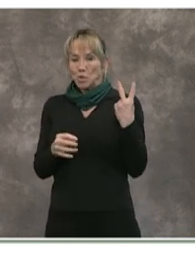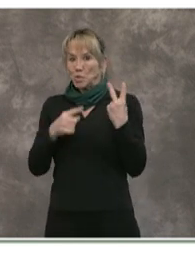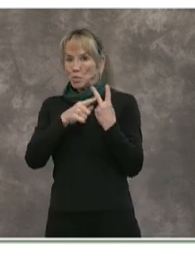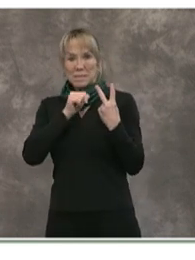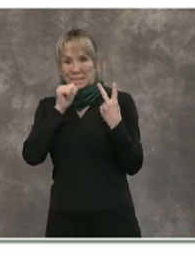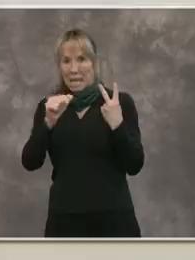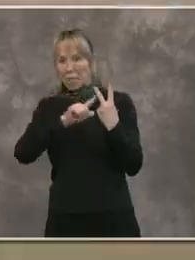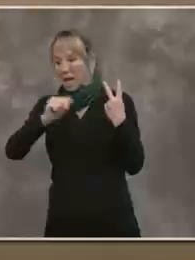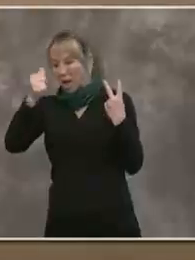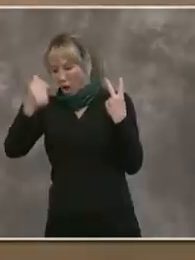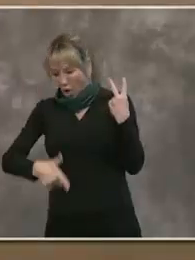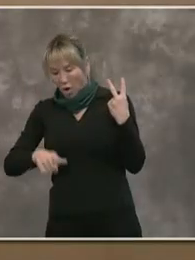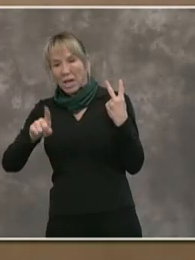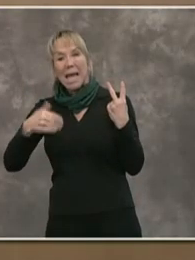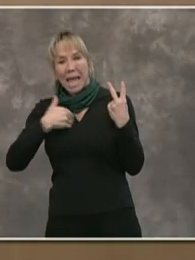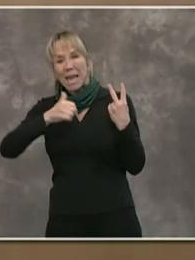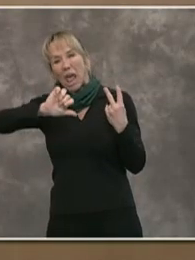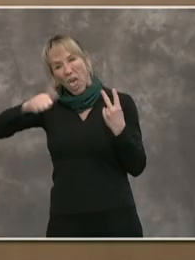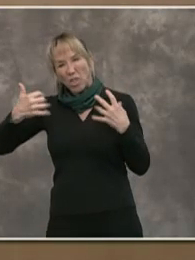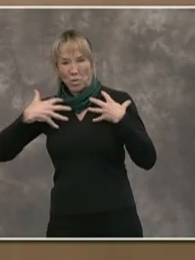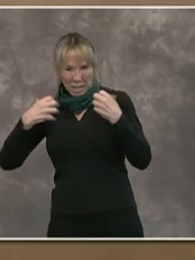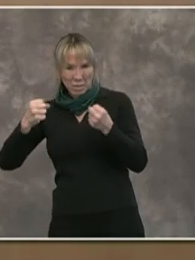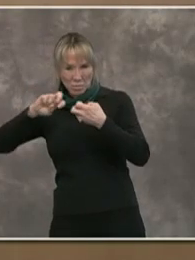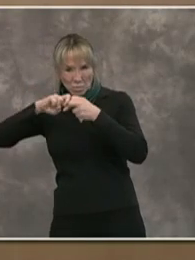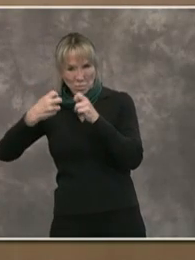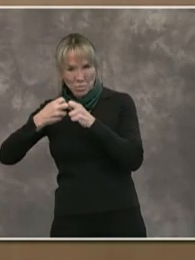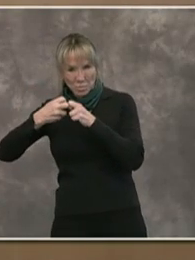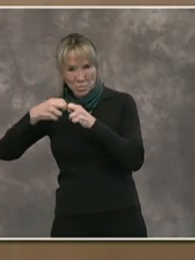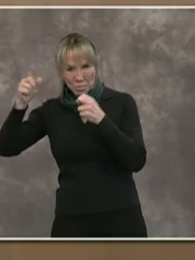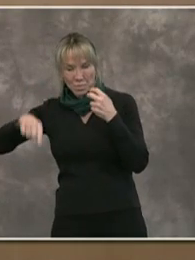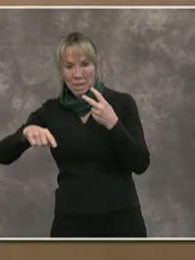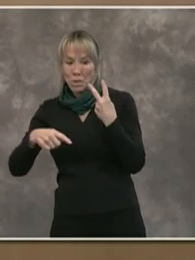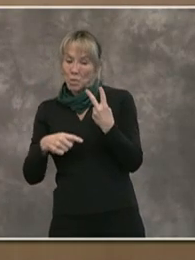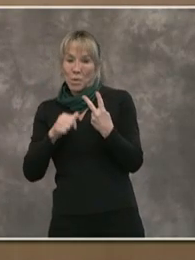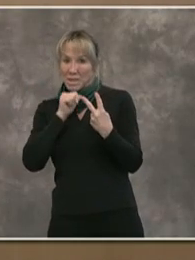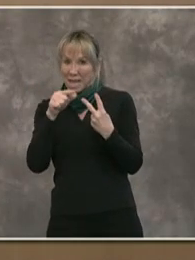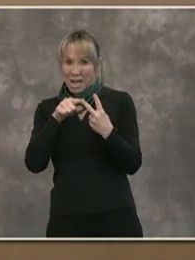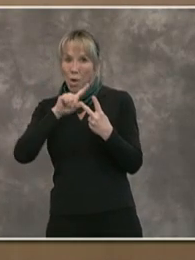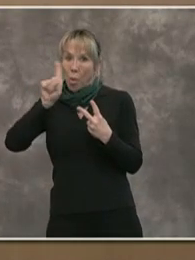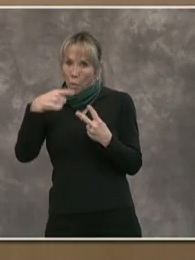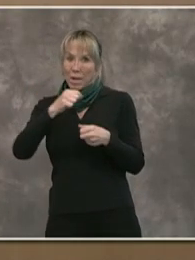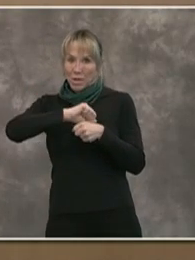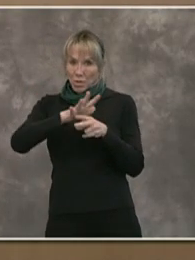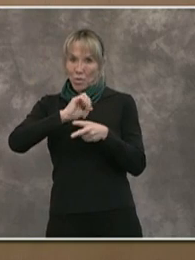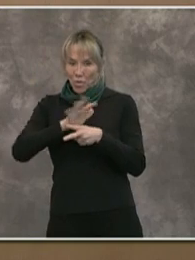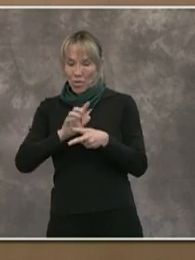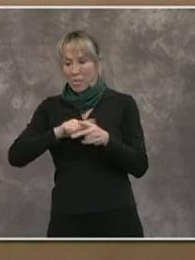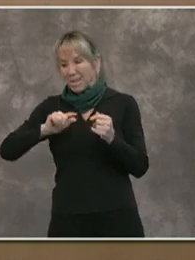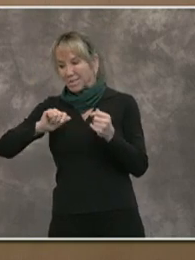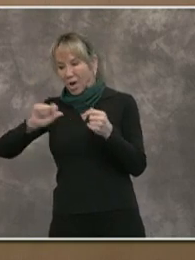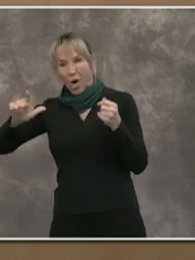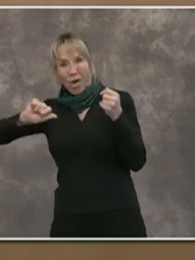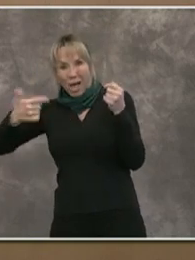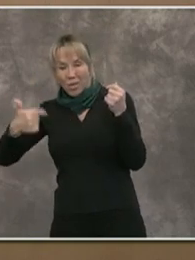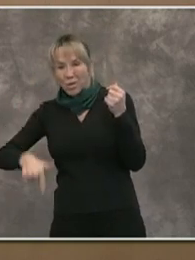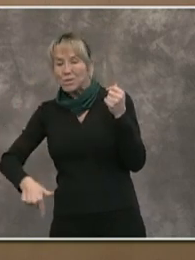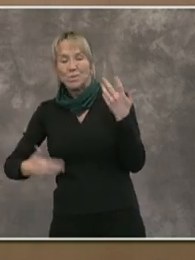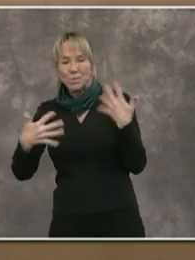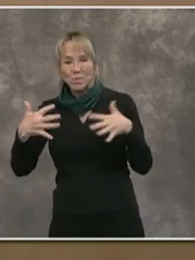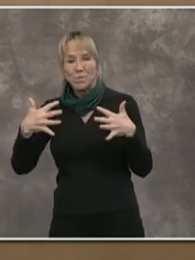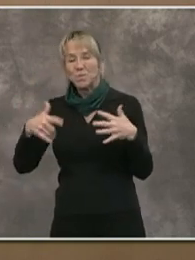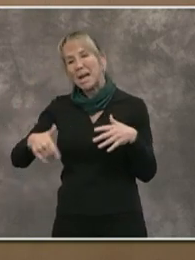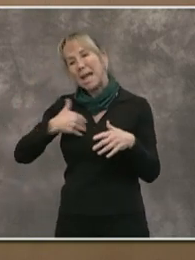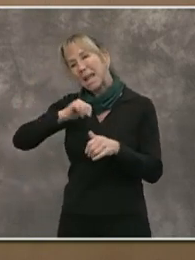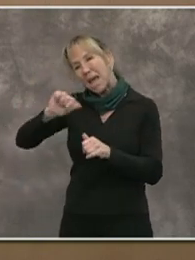medical conditions. And we continue to emphasize this point because COVID-19 significantly impacts